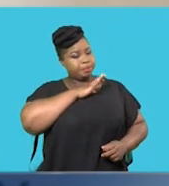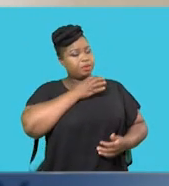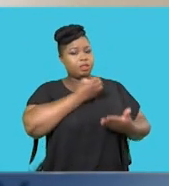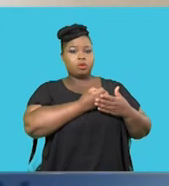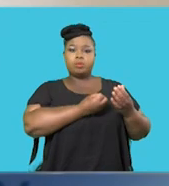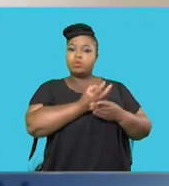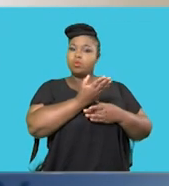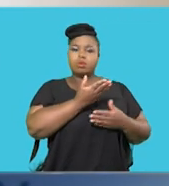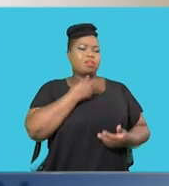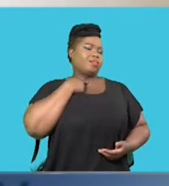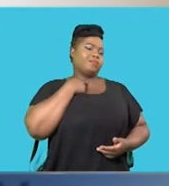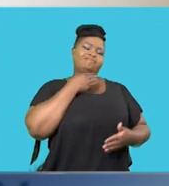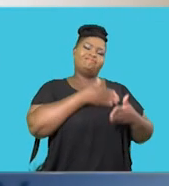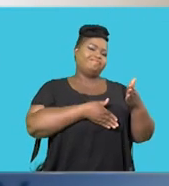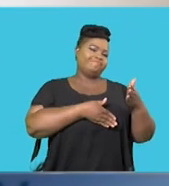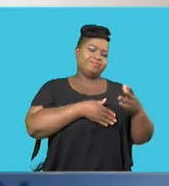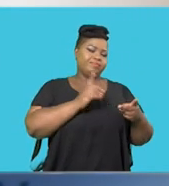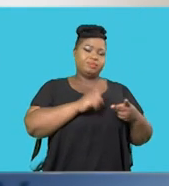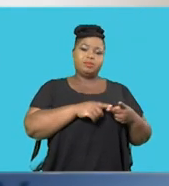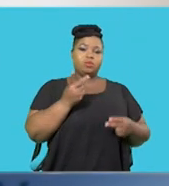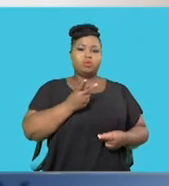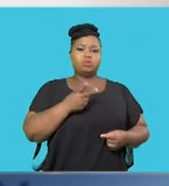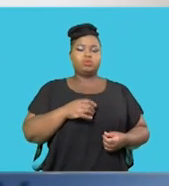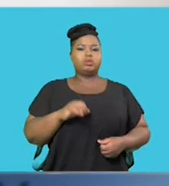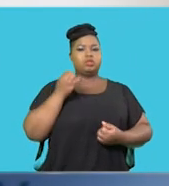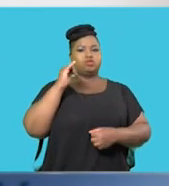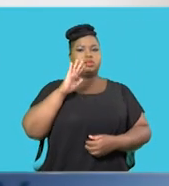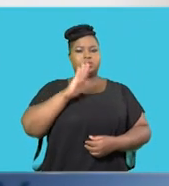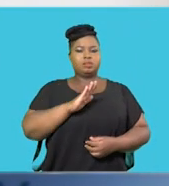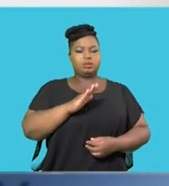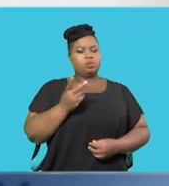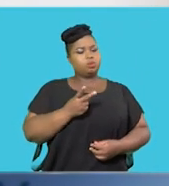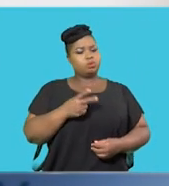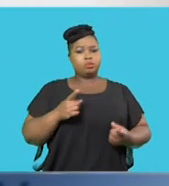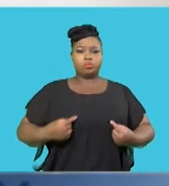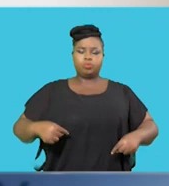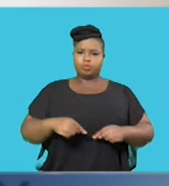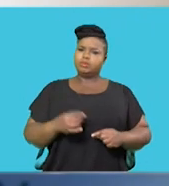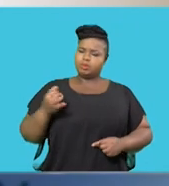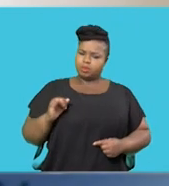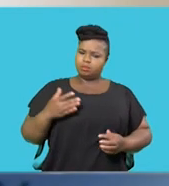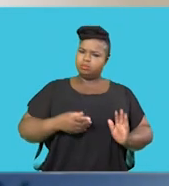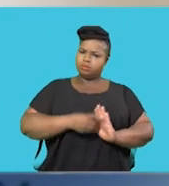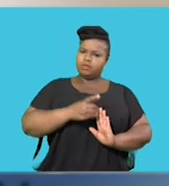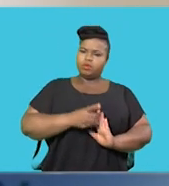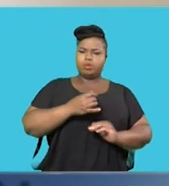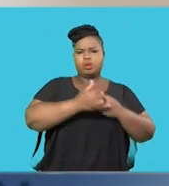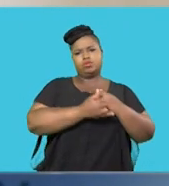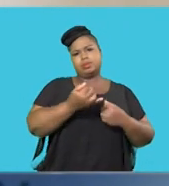growth and there will be no industrialization as we are still a developing